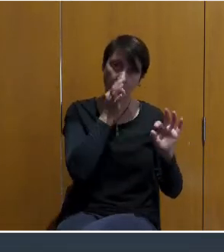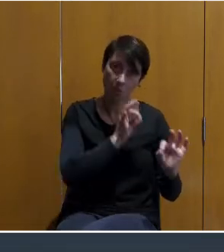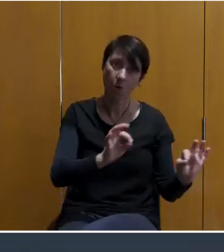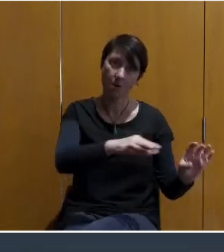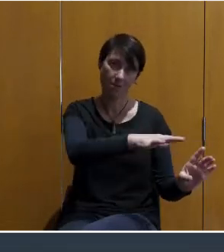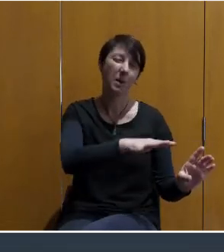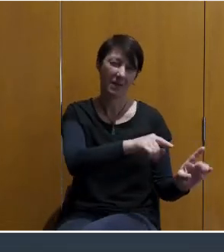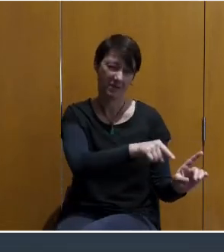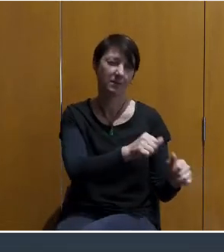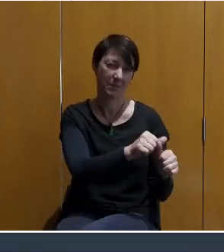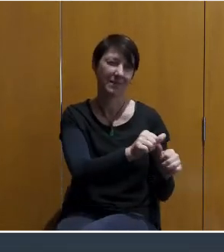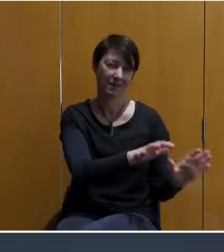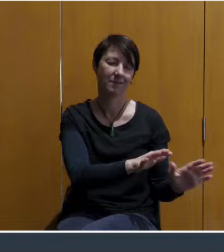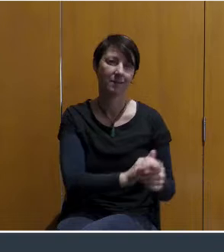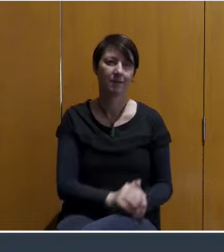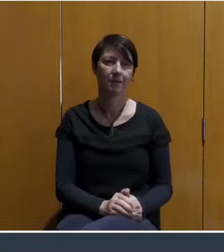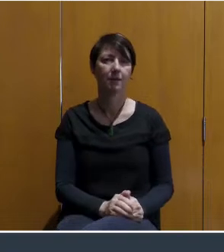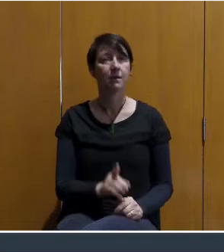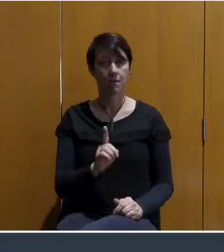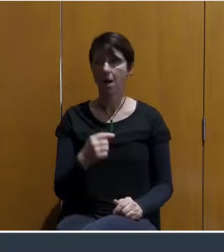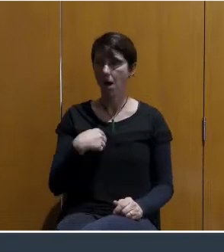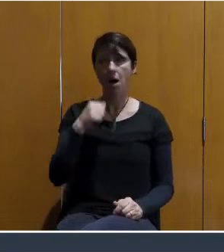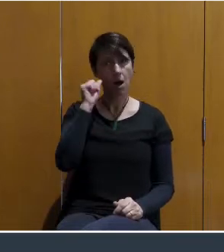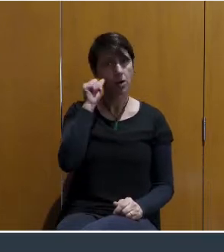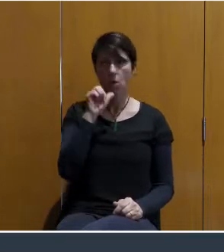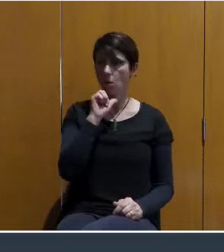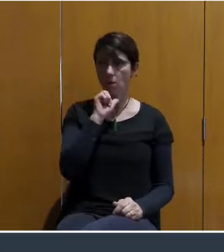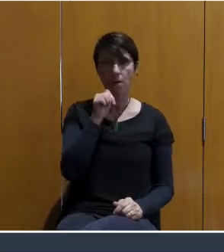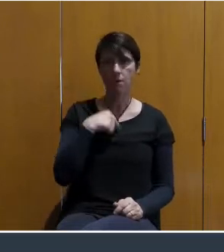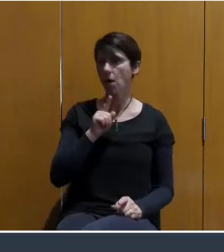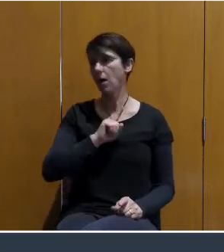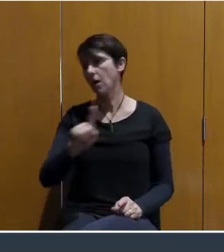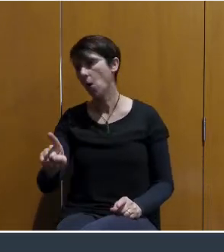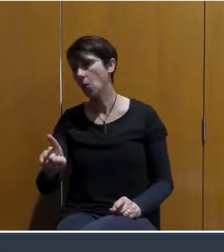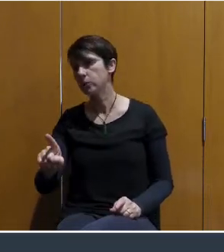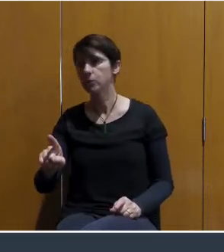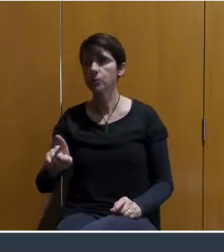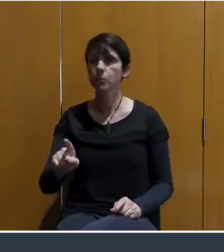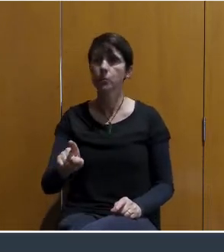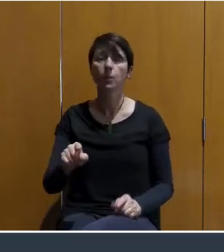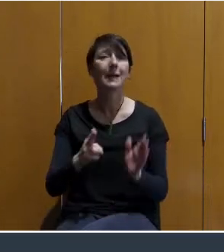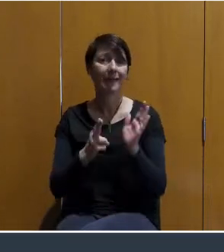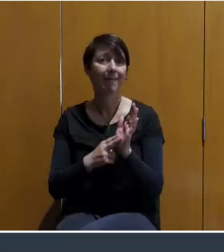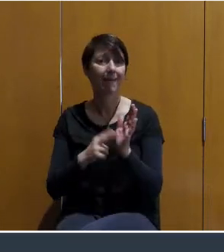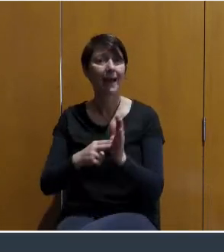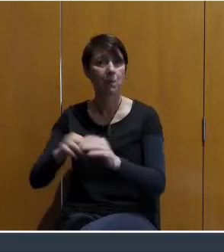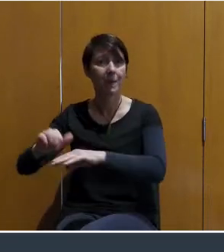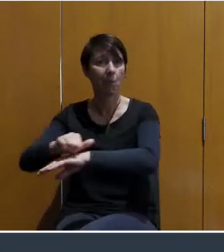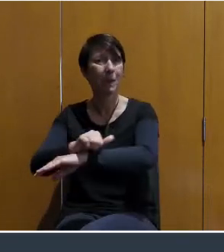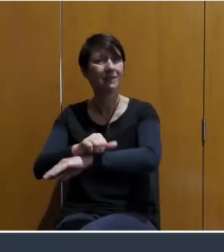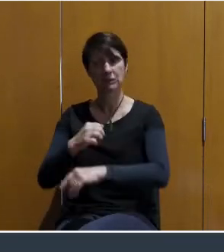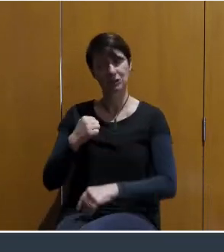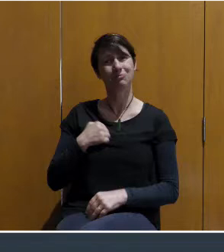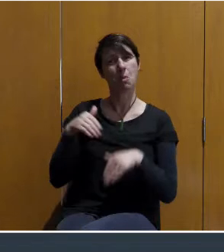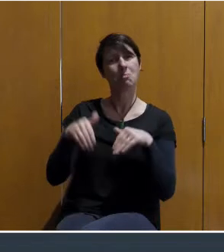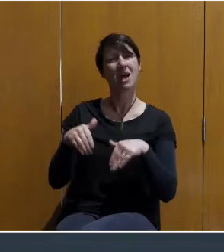I do know if I've got a well-behaved dog, I can take it to Napier Beach. And she just hangs with me, and yeah. So